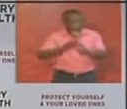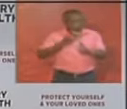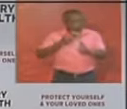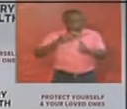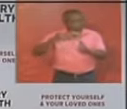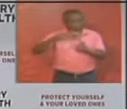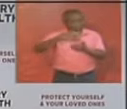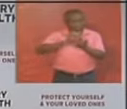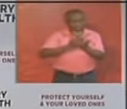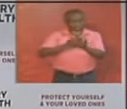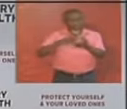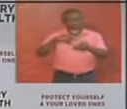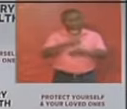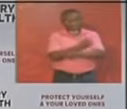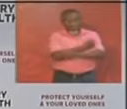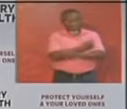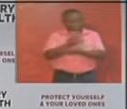gentlemen.